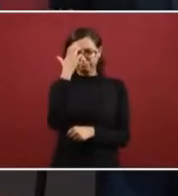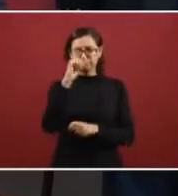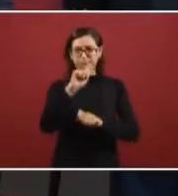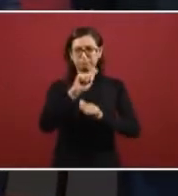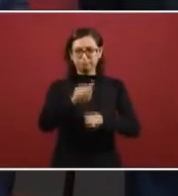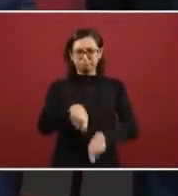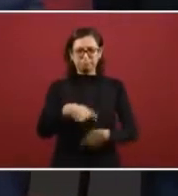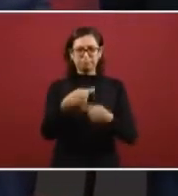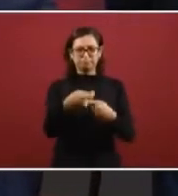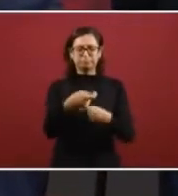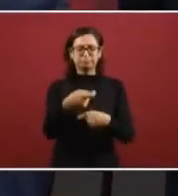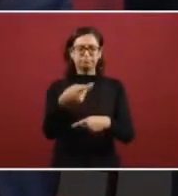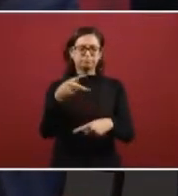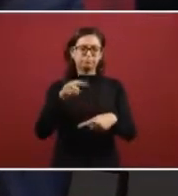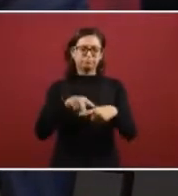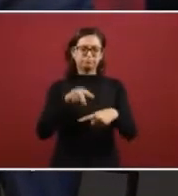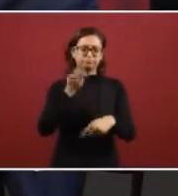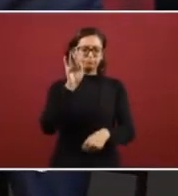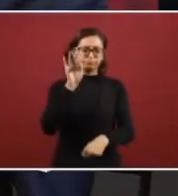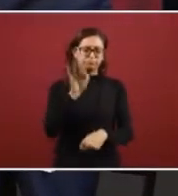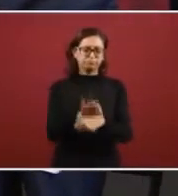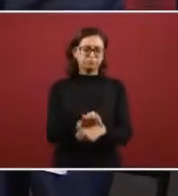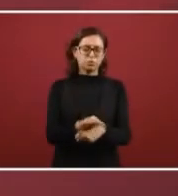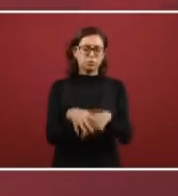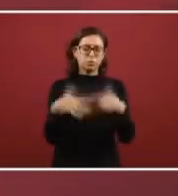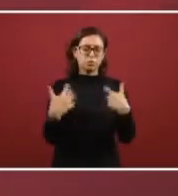giving of the civil